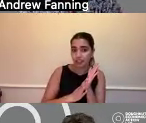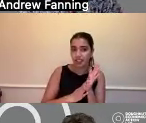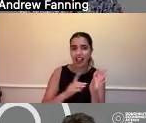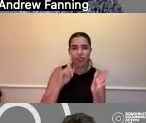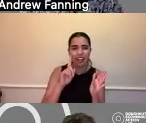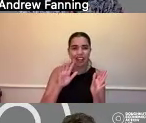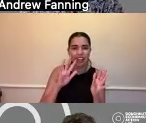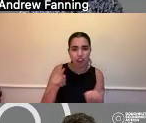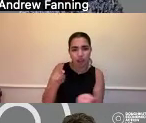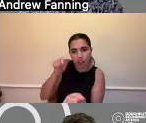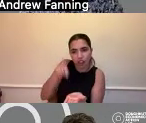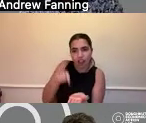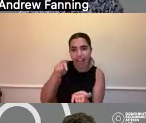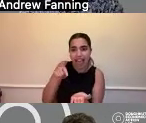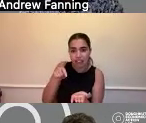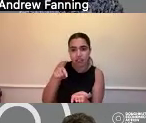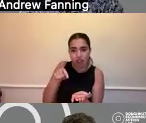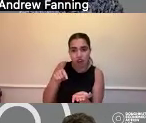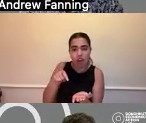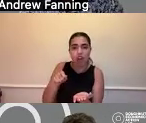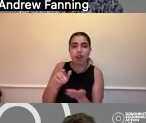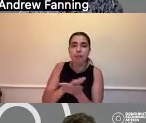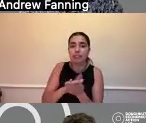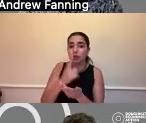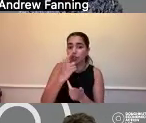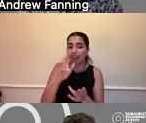enter, then people can vote on